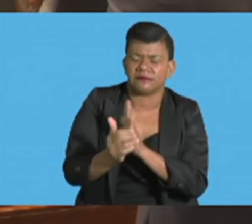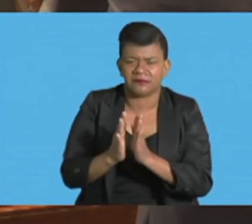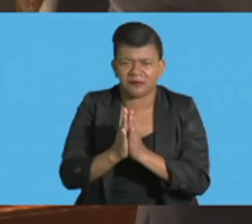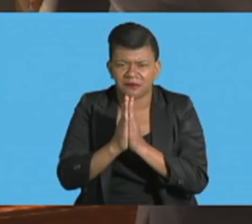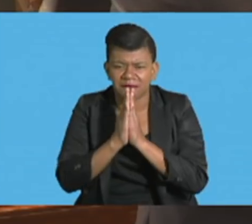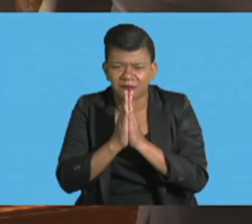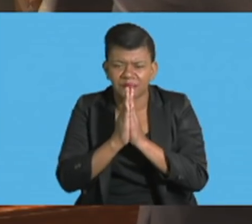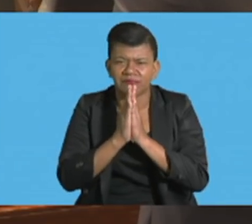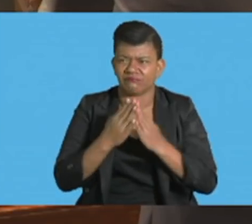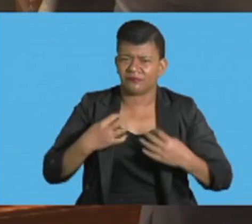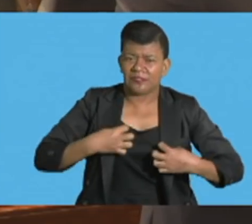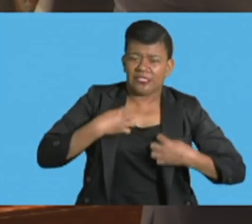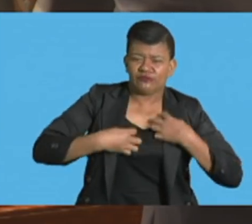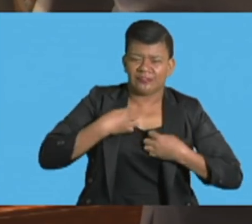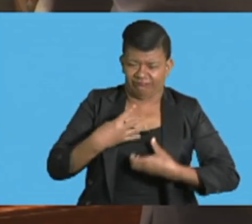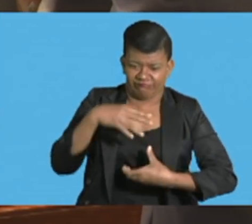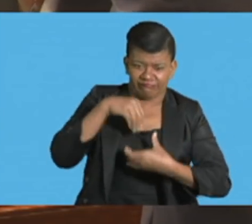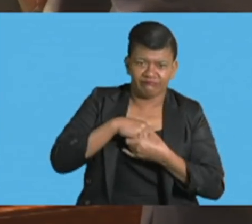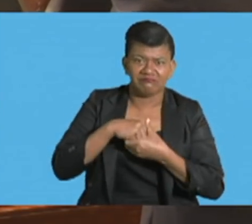Fiji on top of the world.